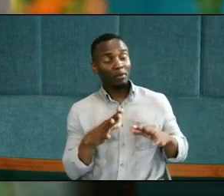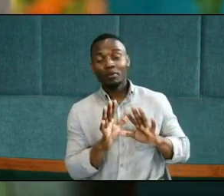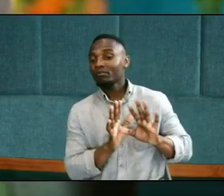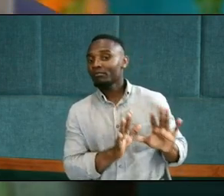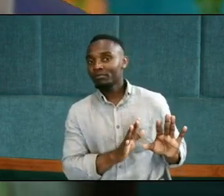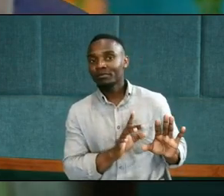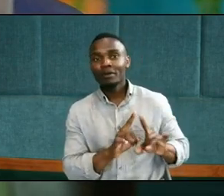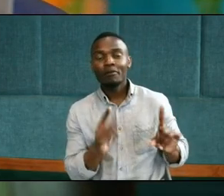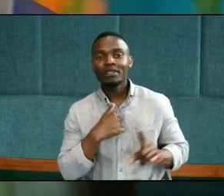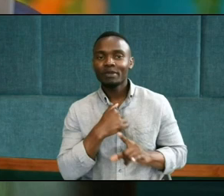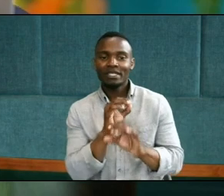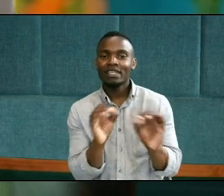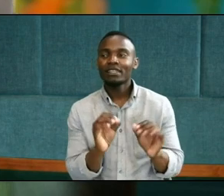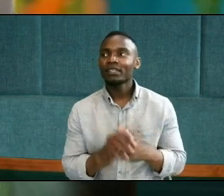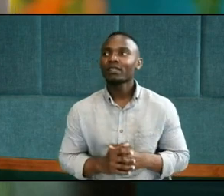me. So,